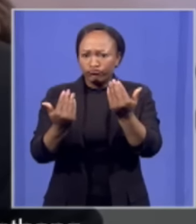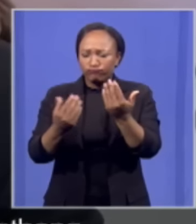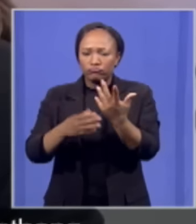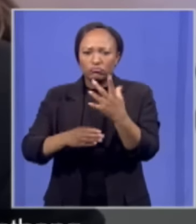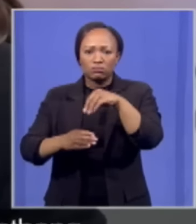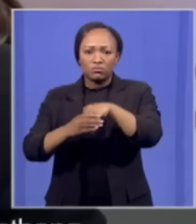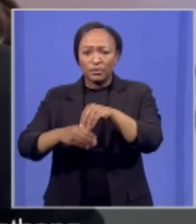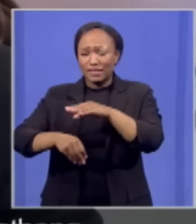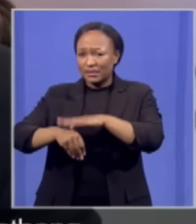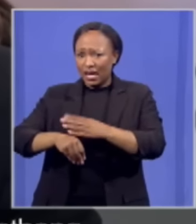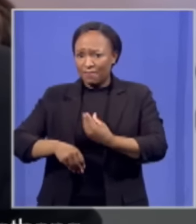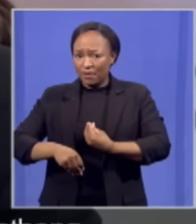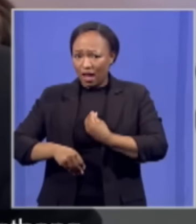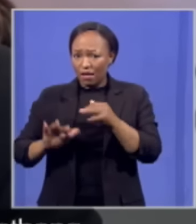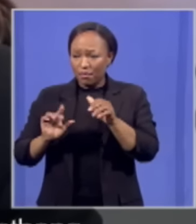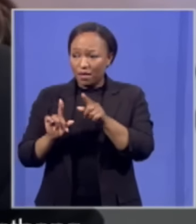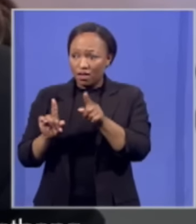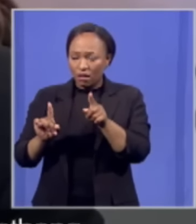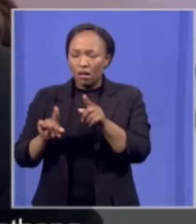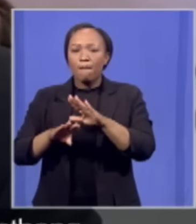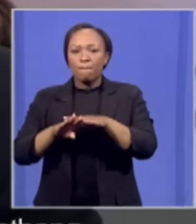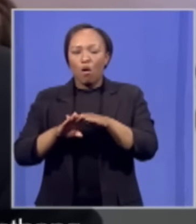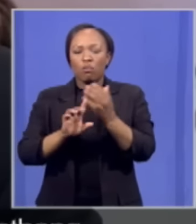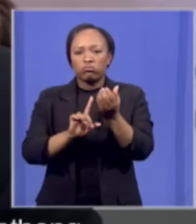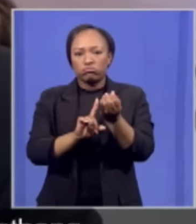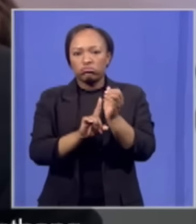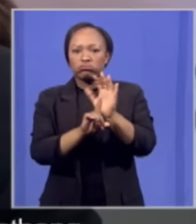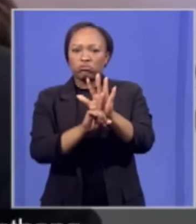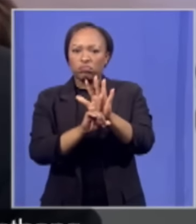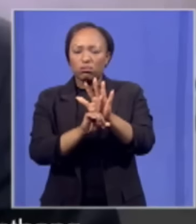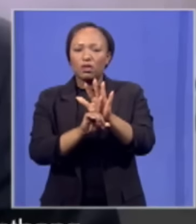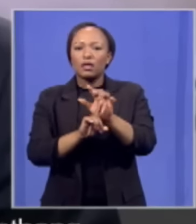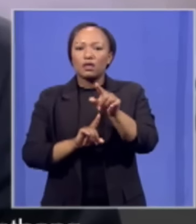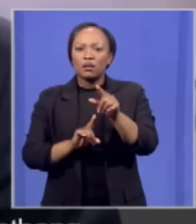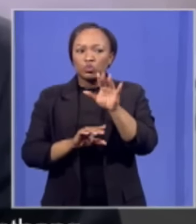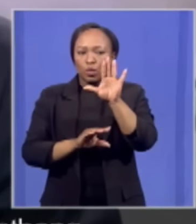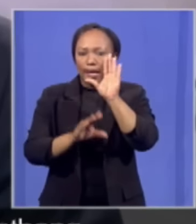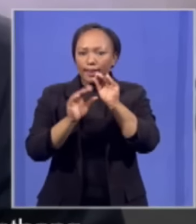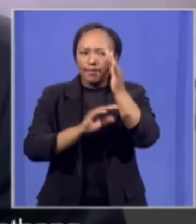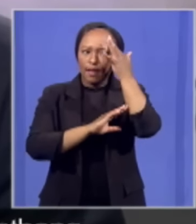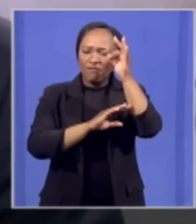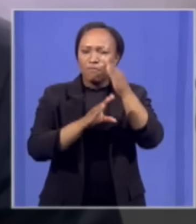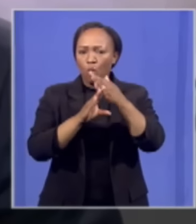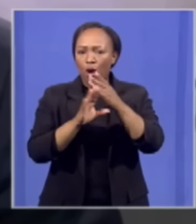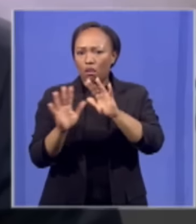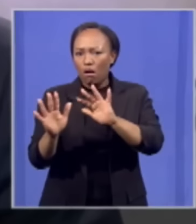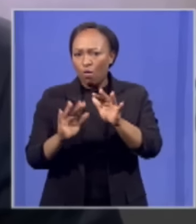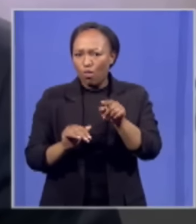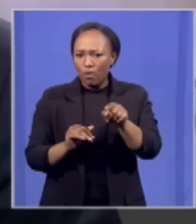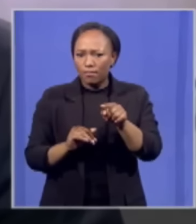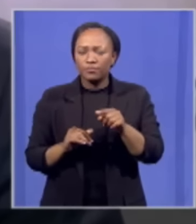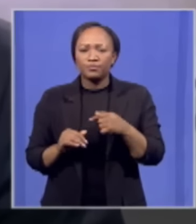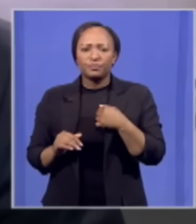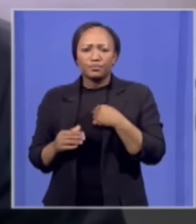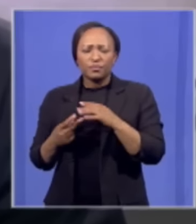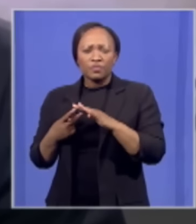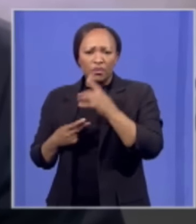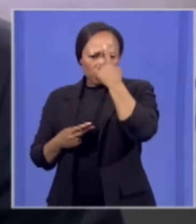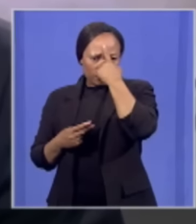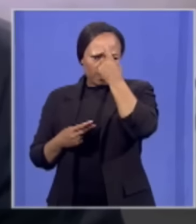people to get that exposure, to learn how government work. We also believe it is possible